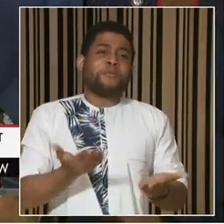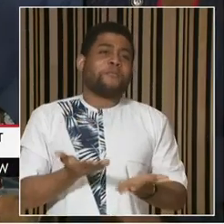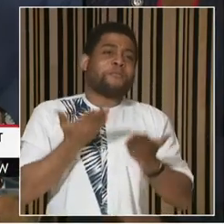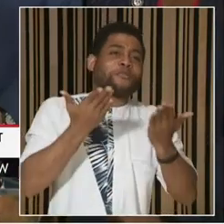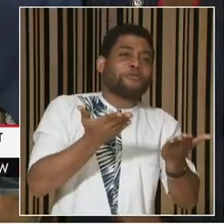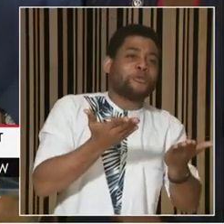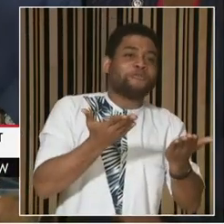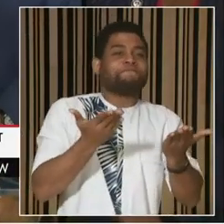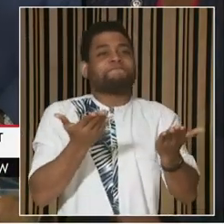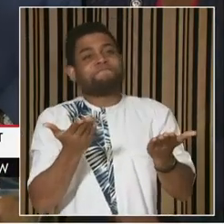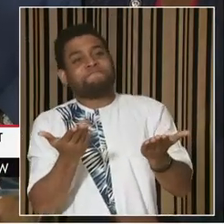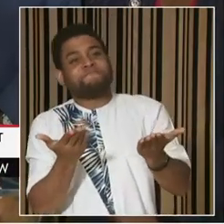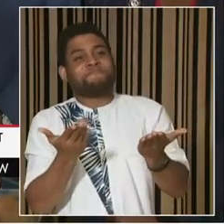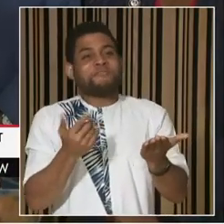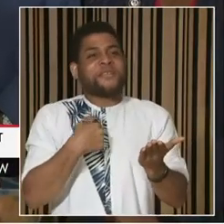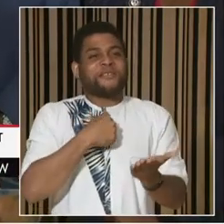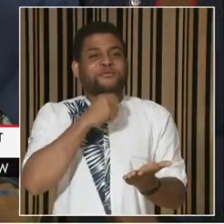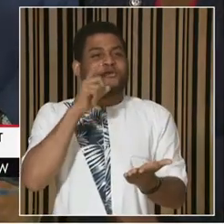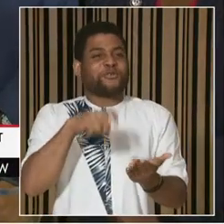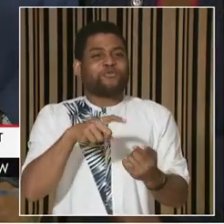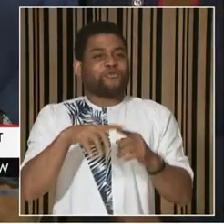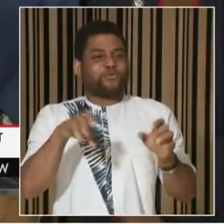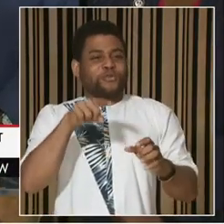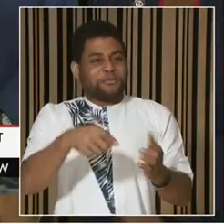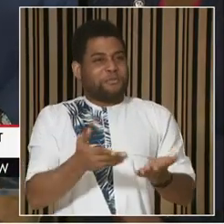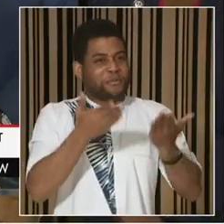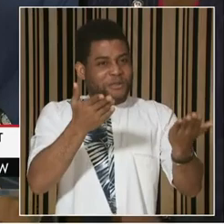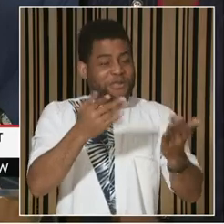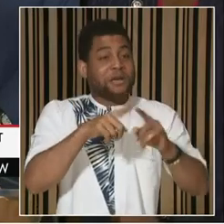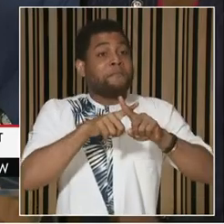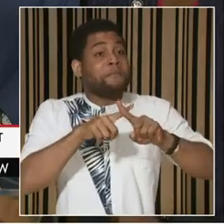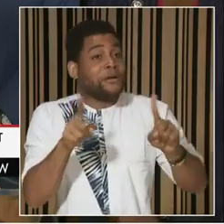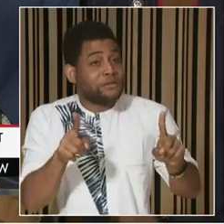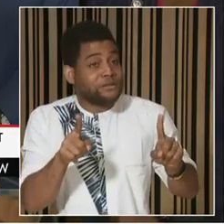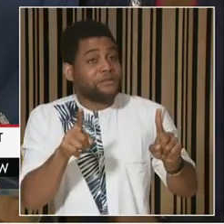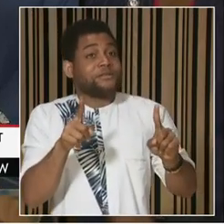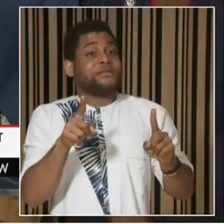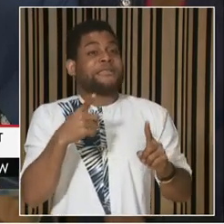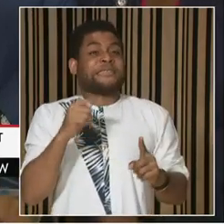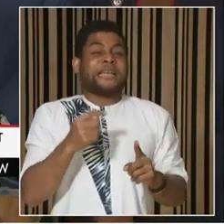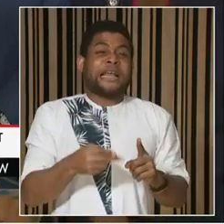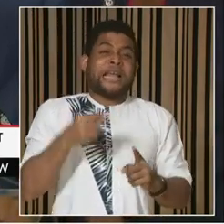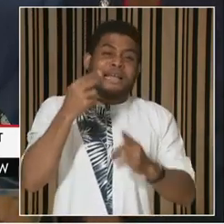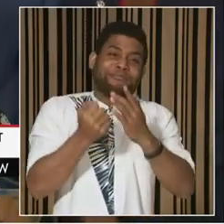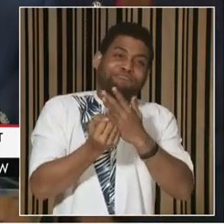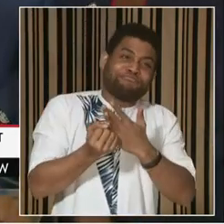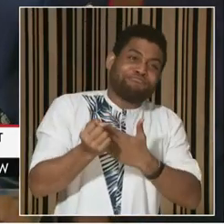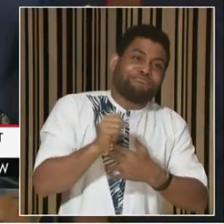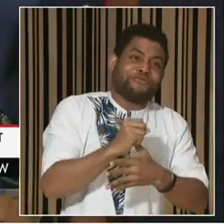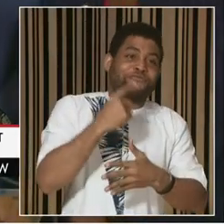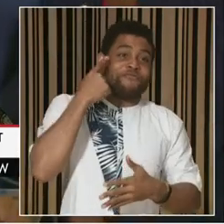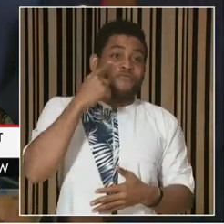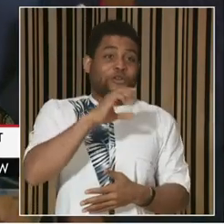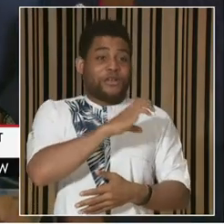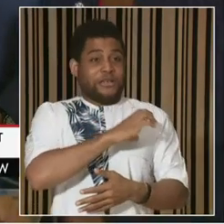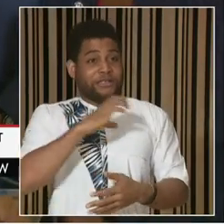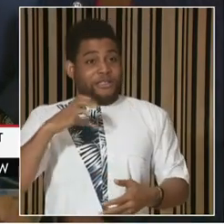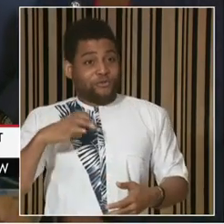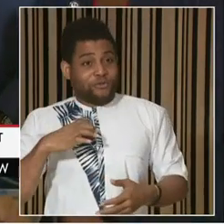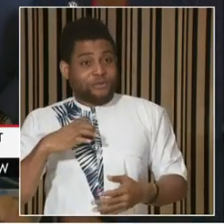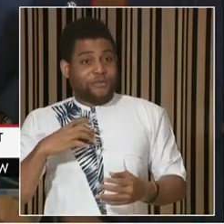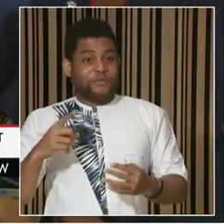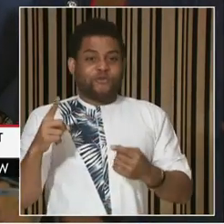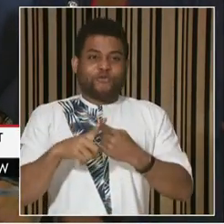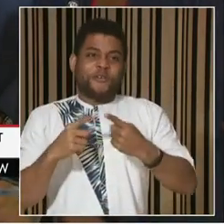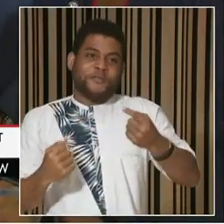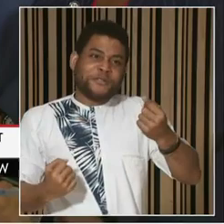is warranted. But given the council is a high priority for the council and that they funded it in the last budget, the director